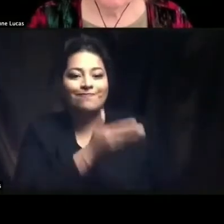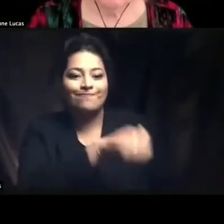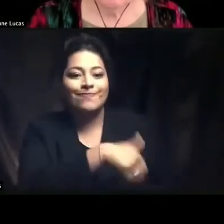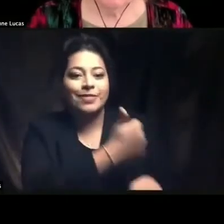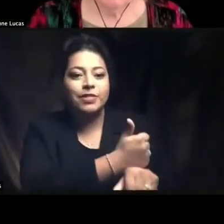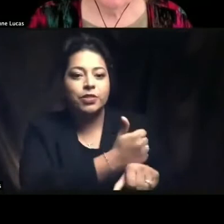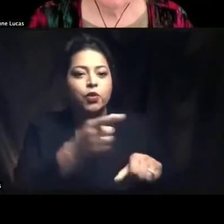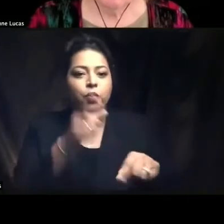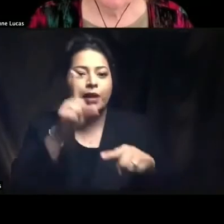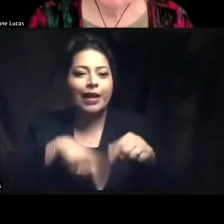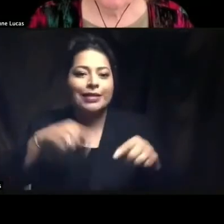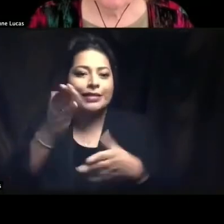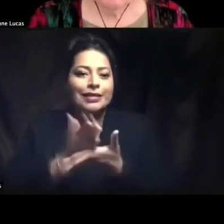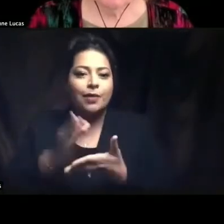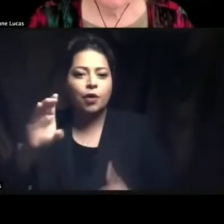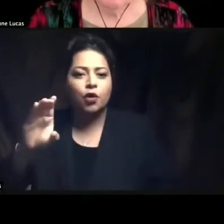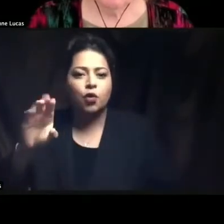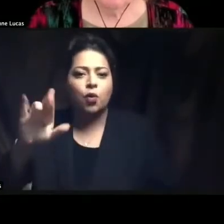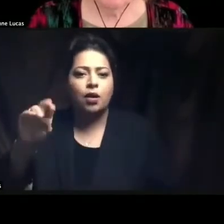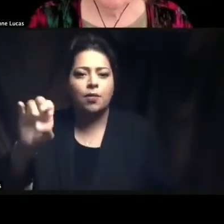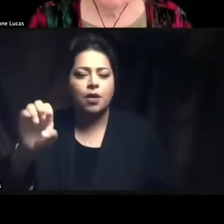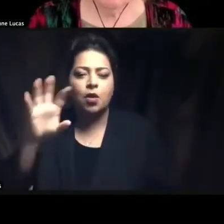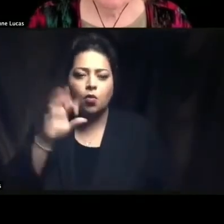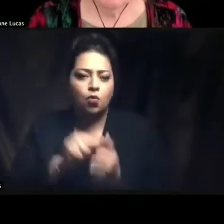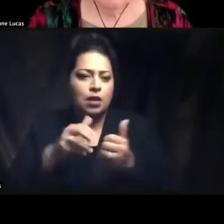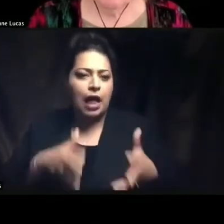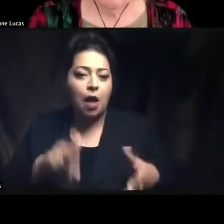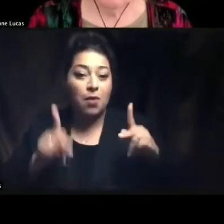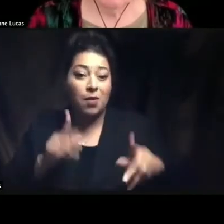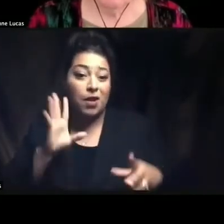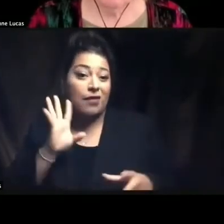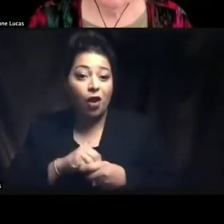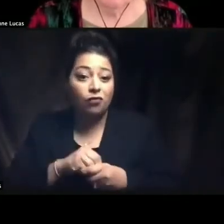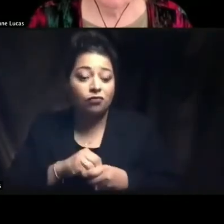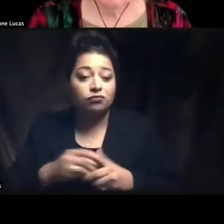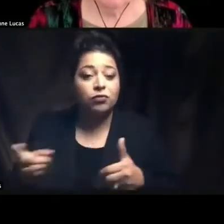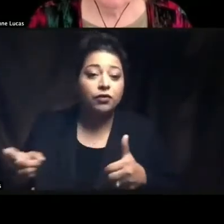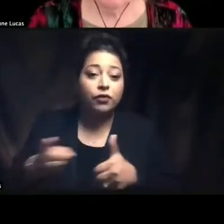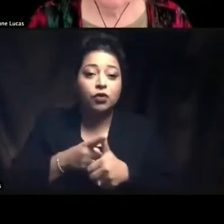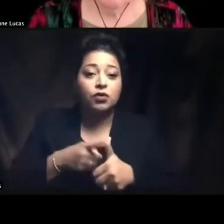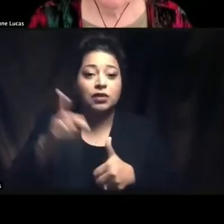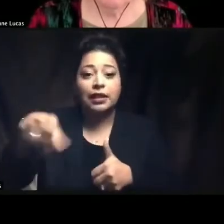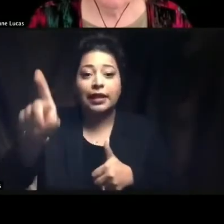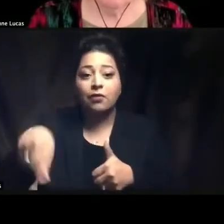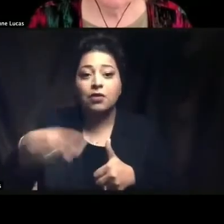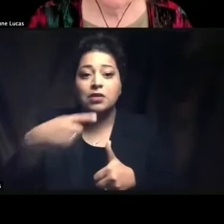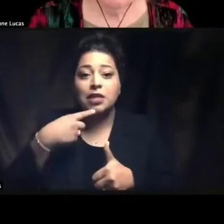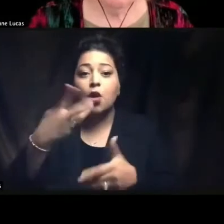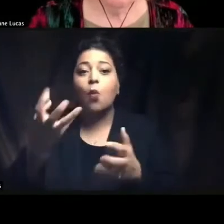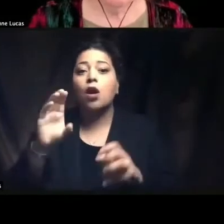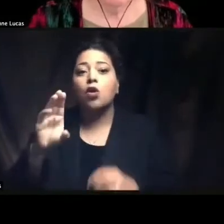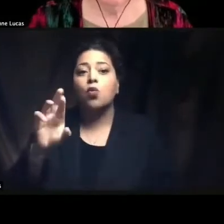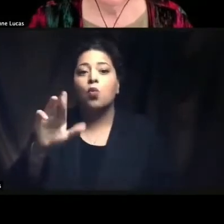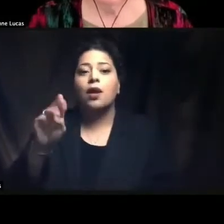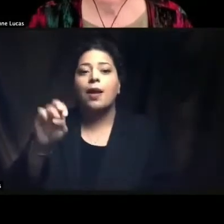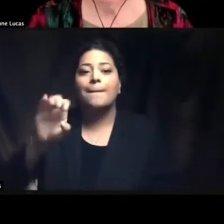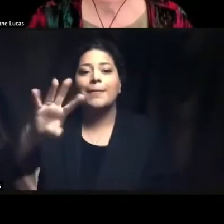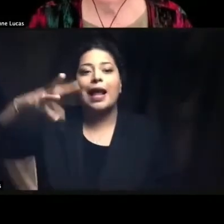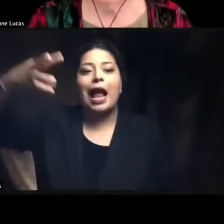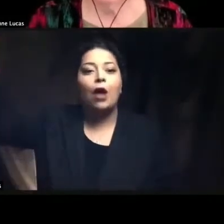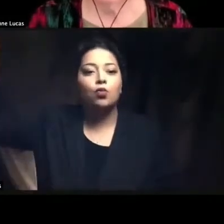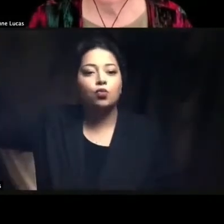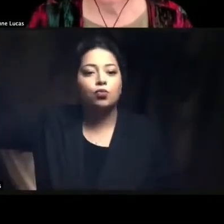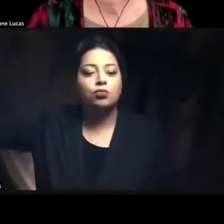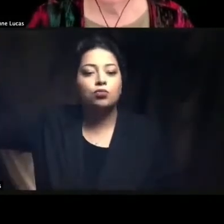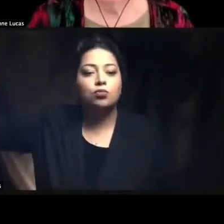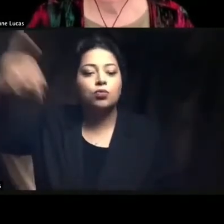stop crime without people being involved. So the first thing is that they've got to say that they want crime to be out of their neighborhood. We're